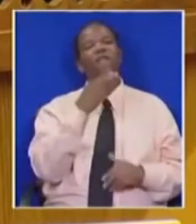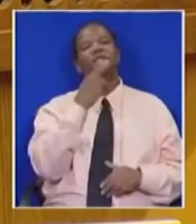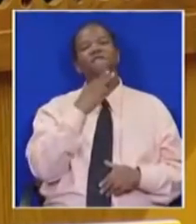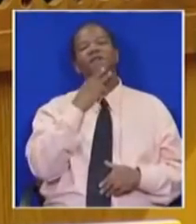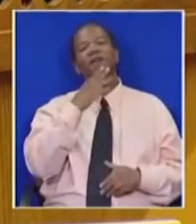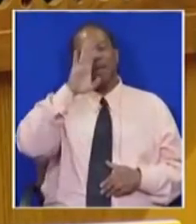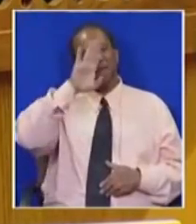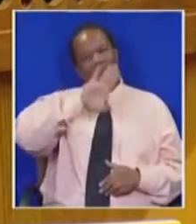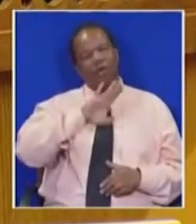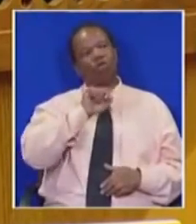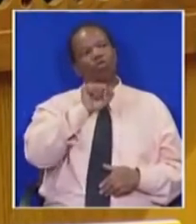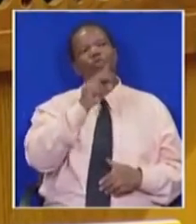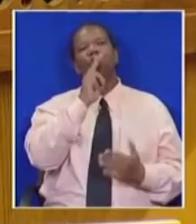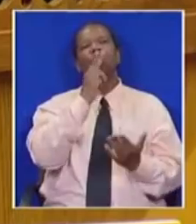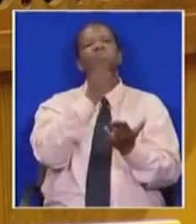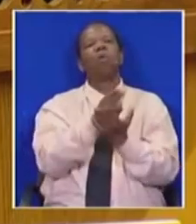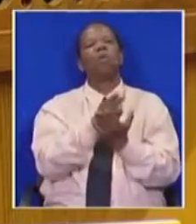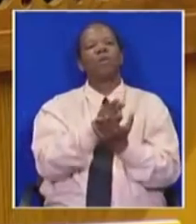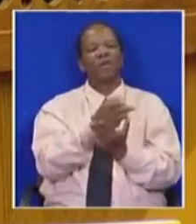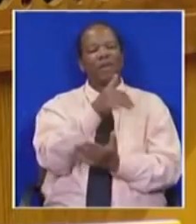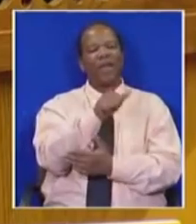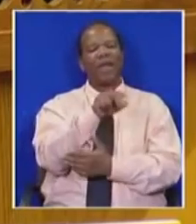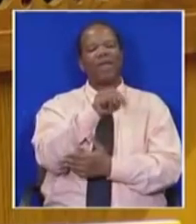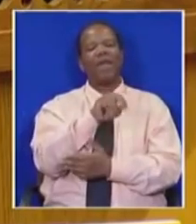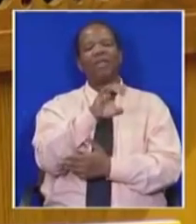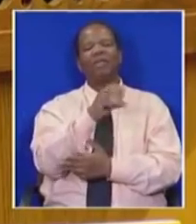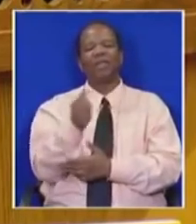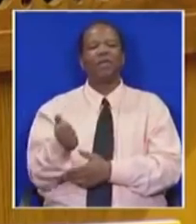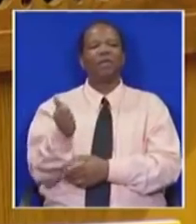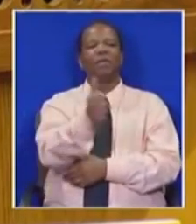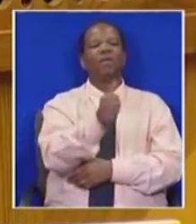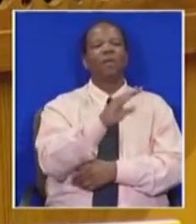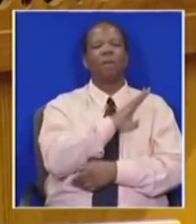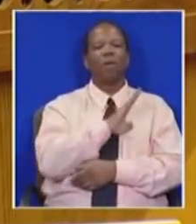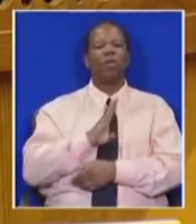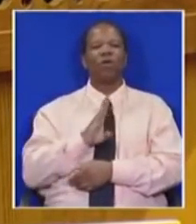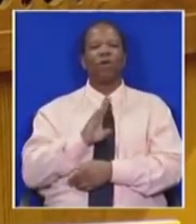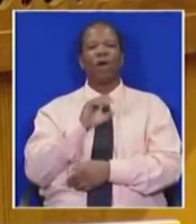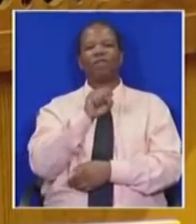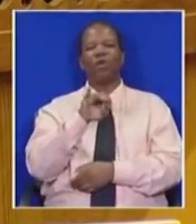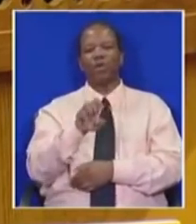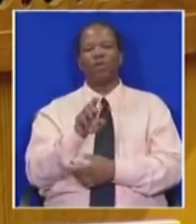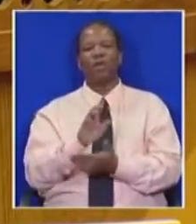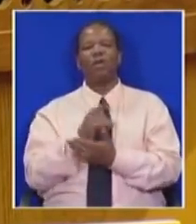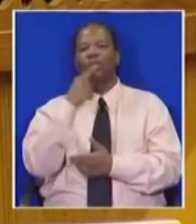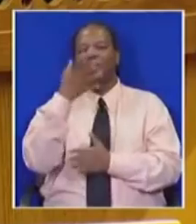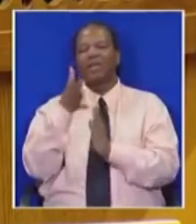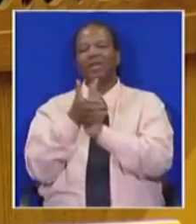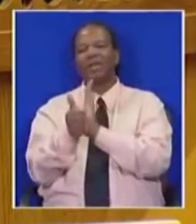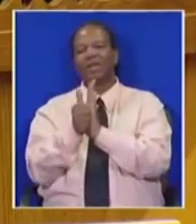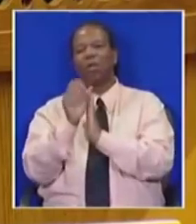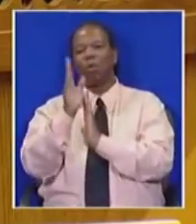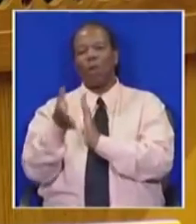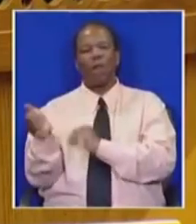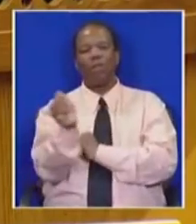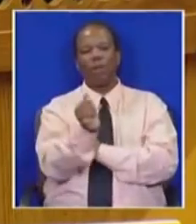was when he promised to end cadre deployment on the boards of SOEs and committed to appointing competent, experienced people. I want